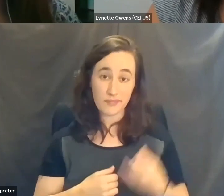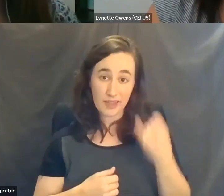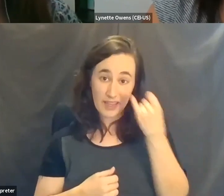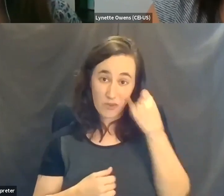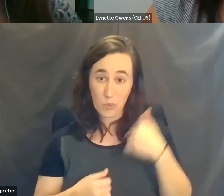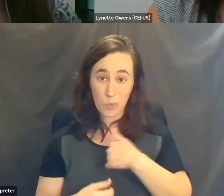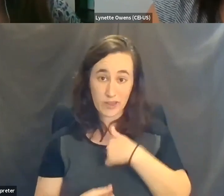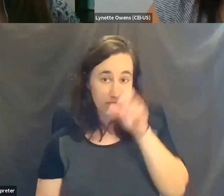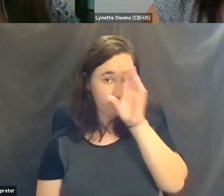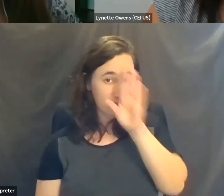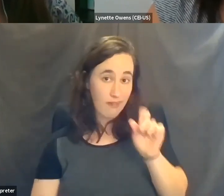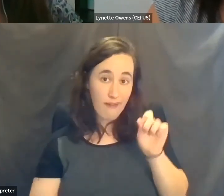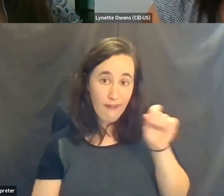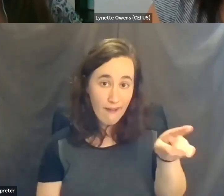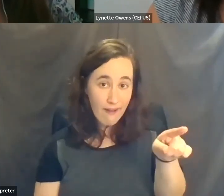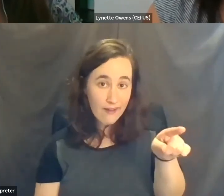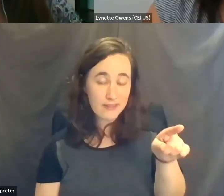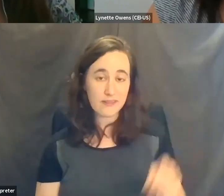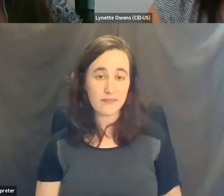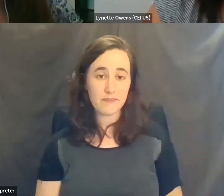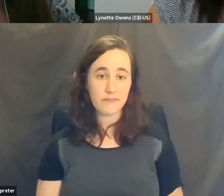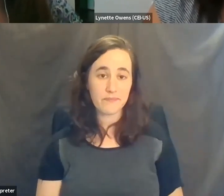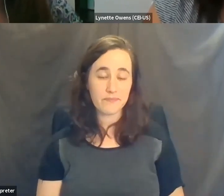and let them sort of